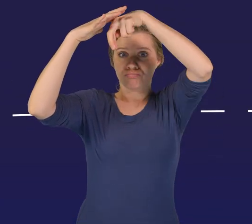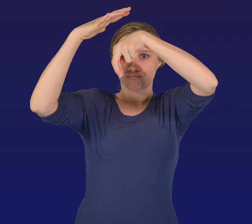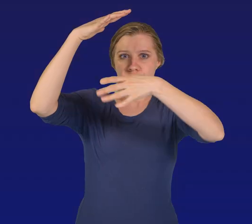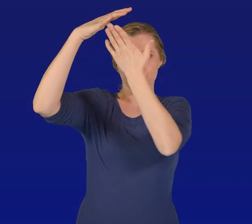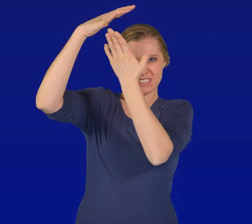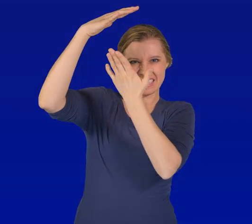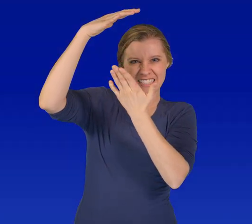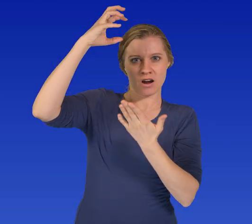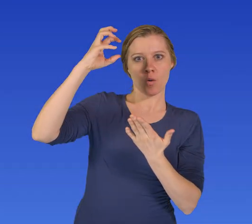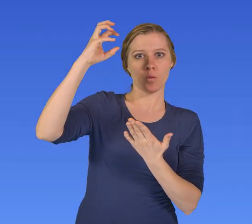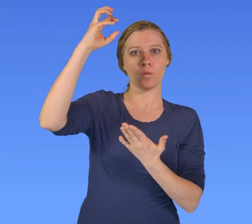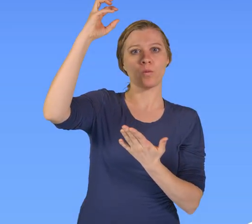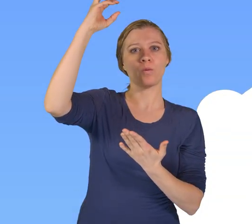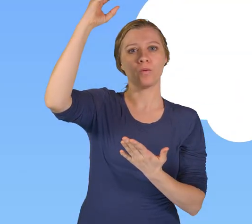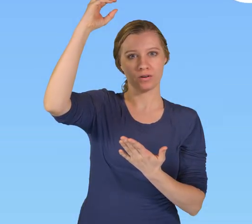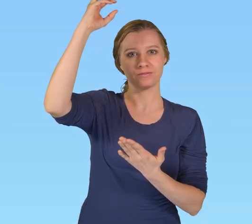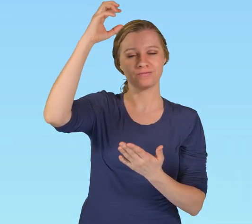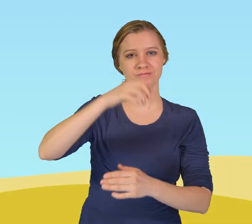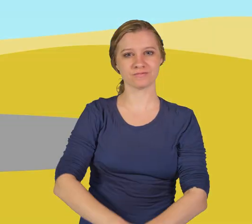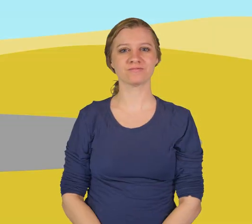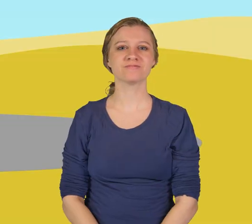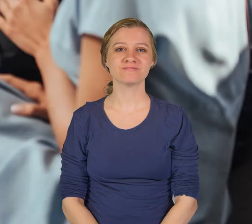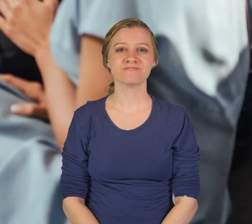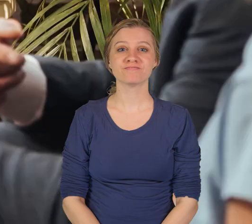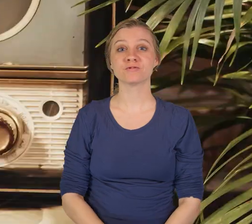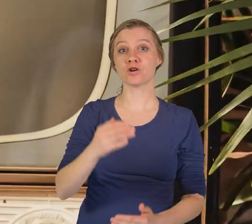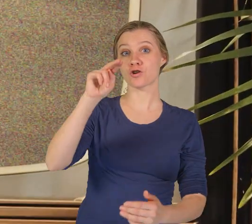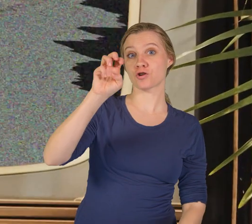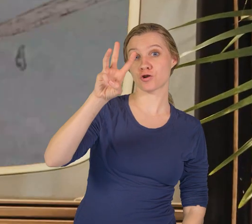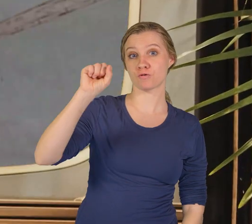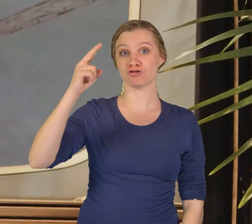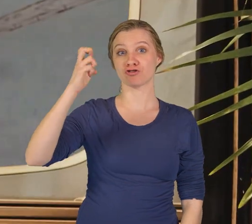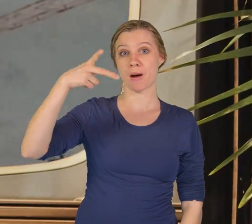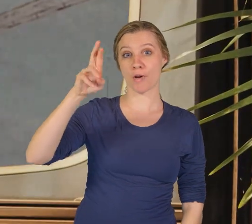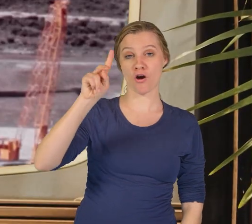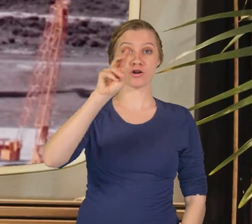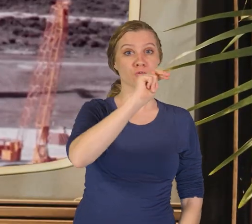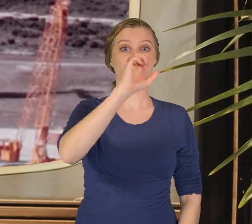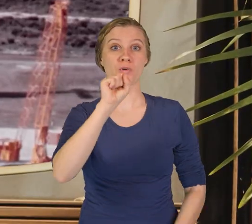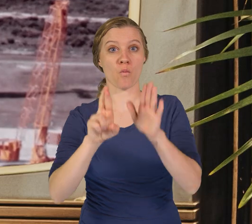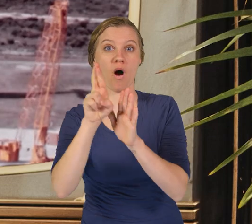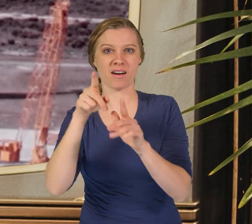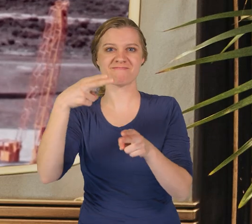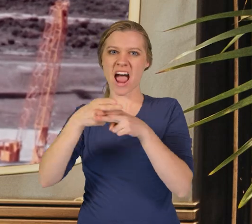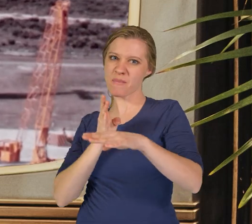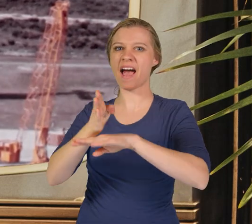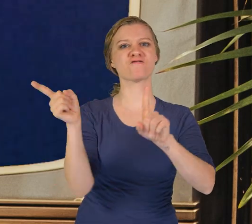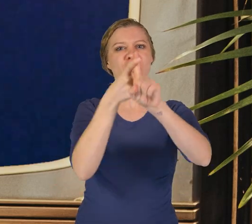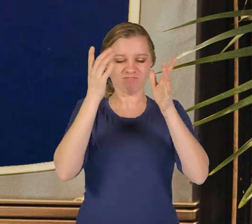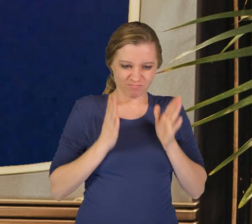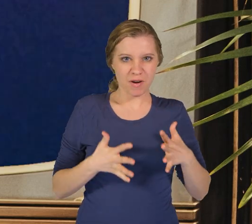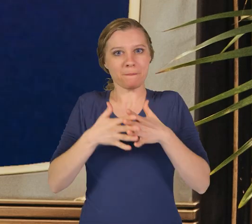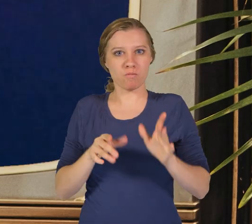planet and autonomously landed back down on Earth. We're flying in the New Shepard rocket, named after